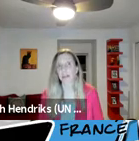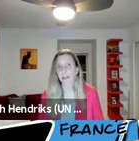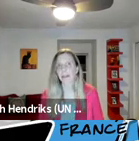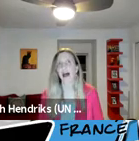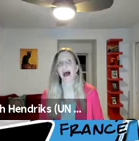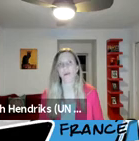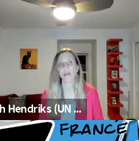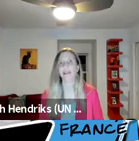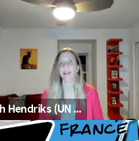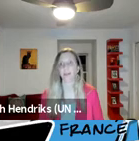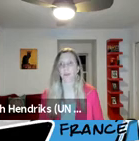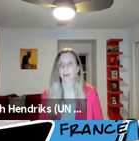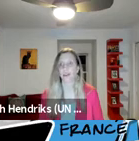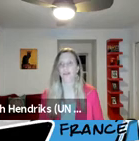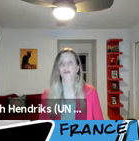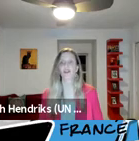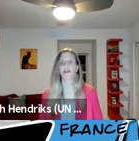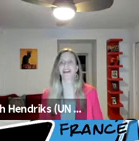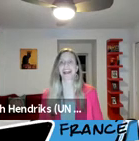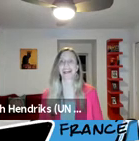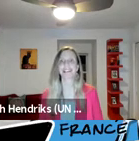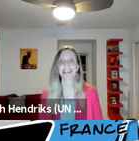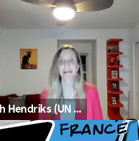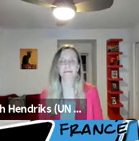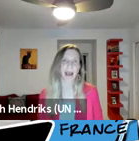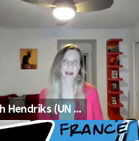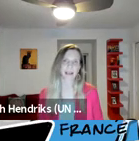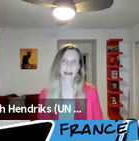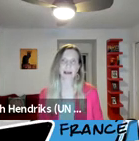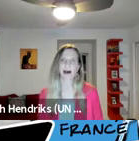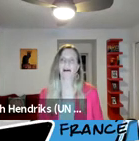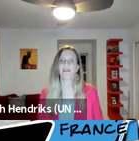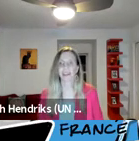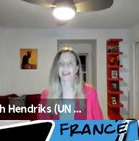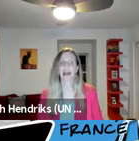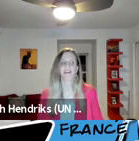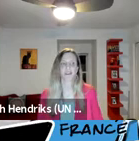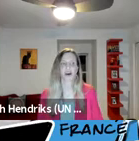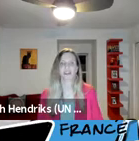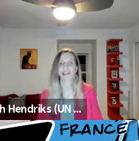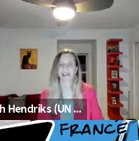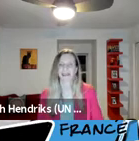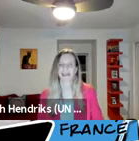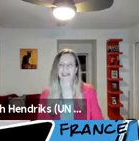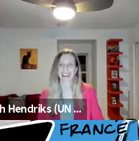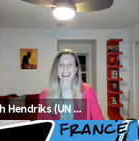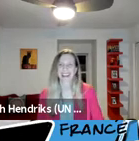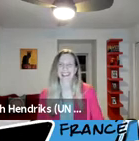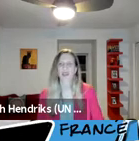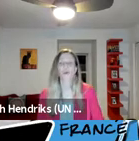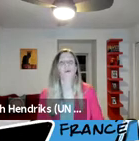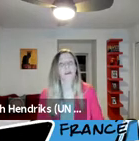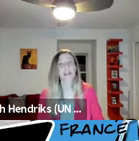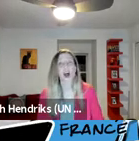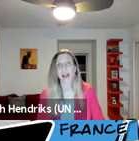further build out these blueprints, to further enhance the impact of this effort altogether.